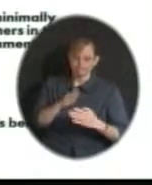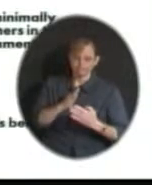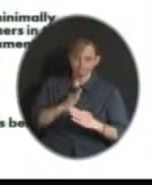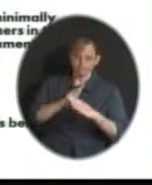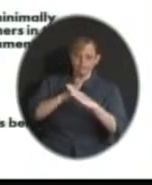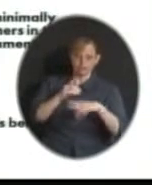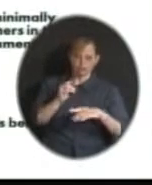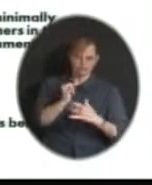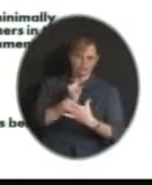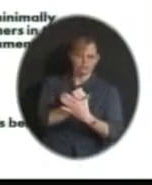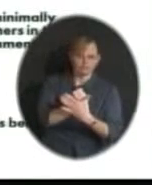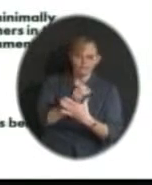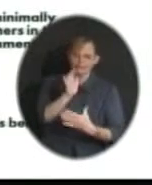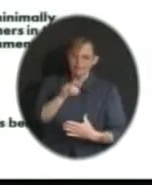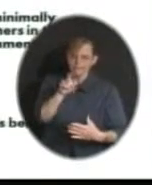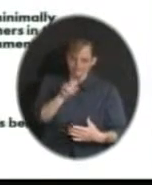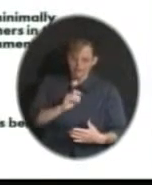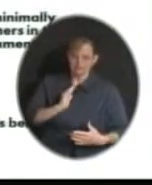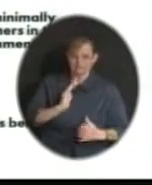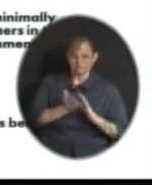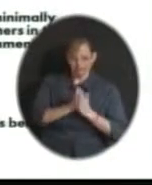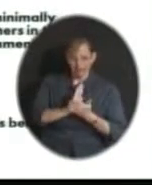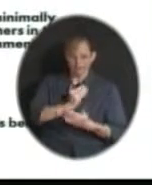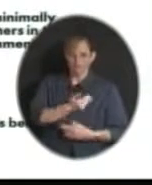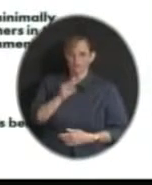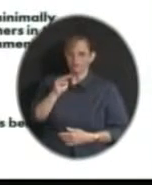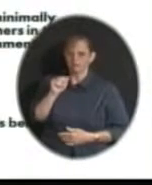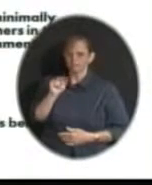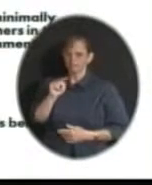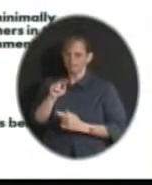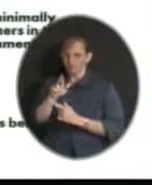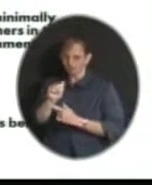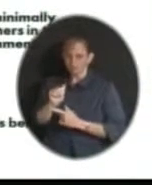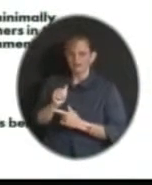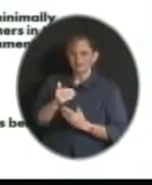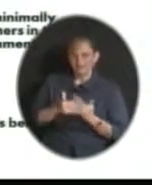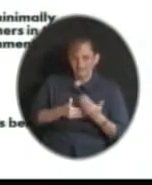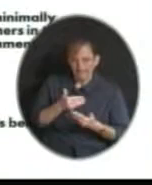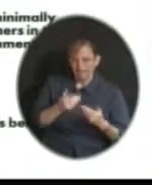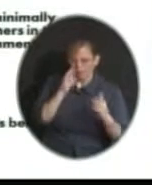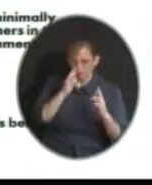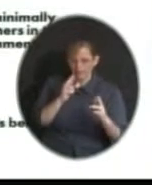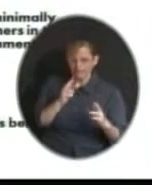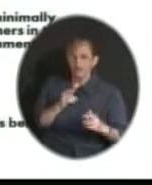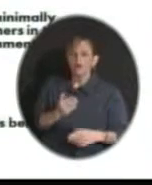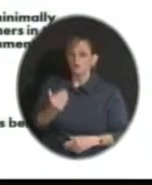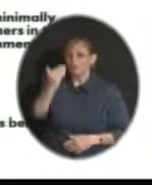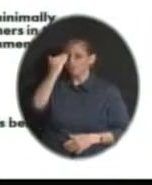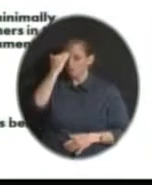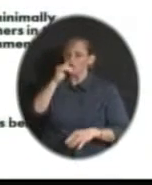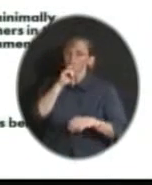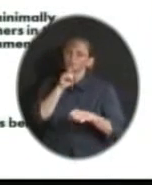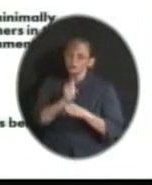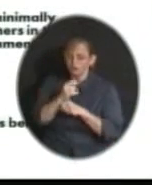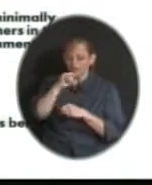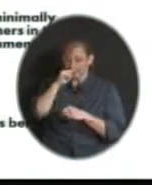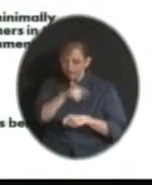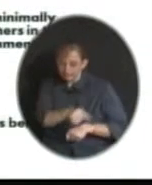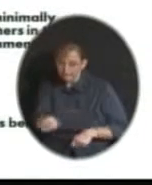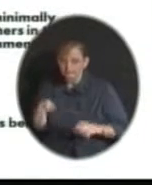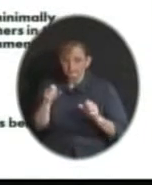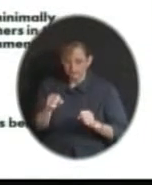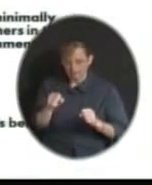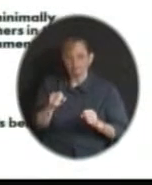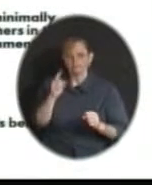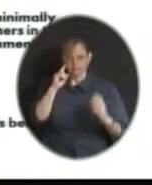our mantra of kindness and respect, and knowing that kids can count on the adults in that building to take good care of them and protect